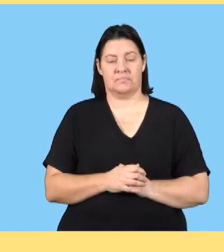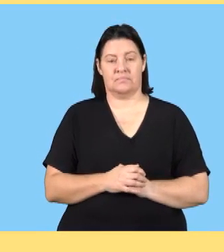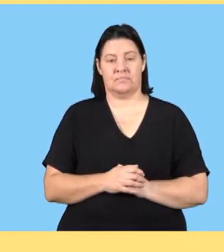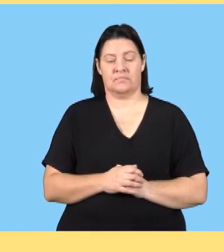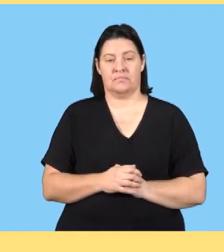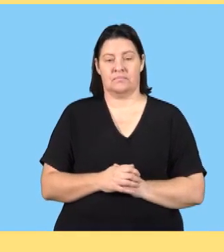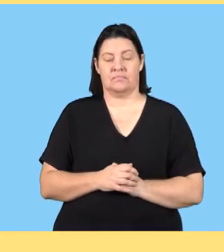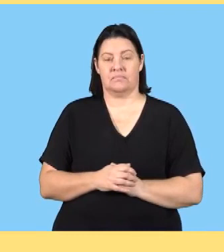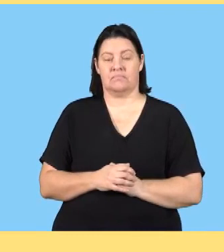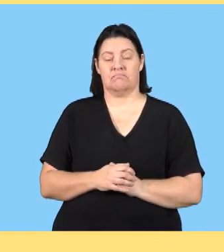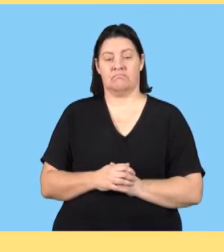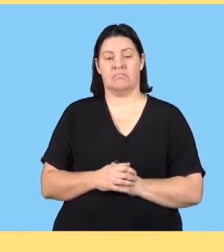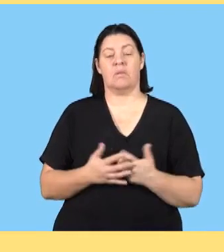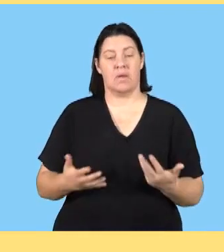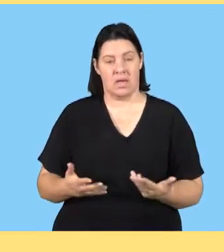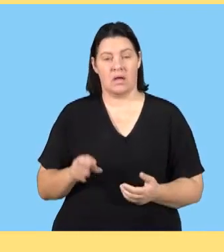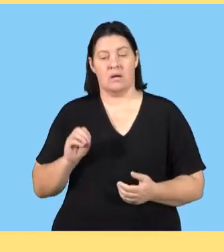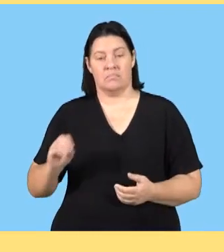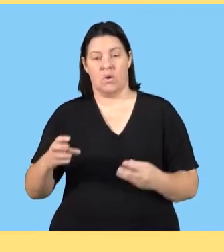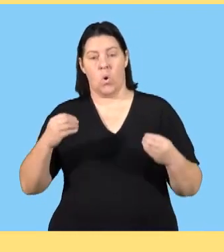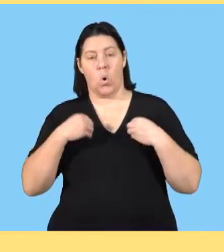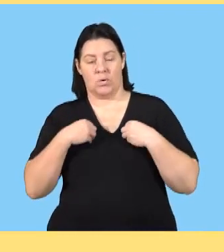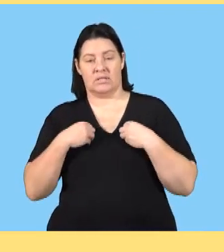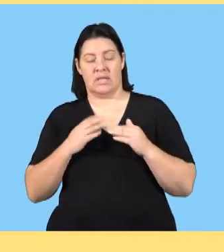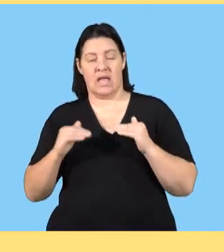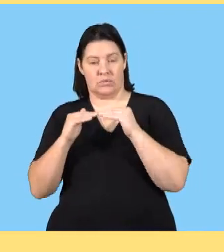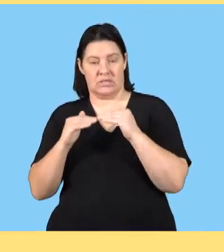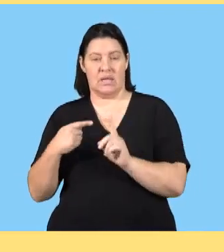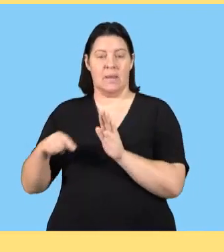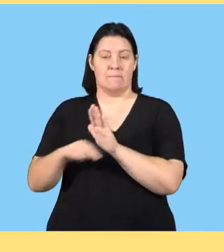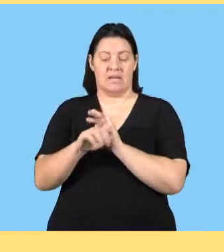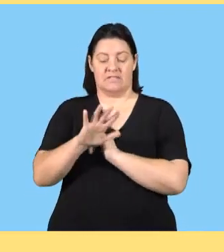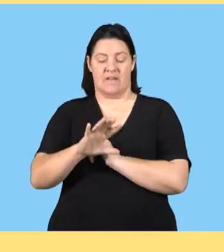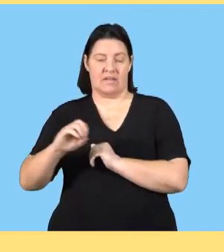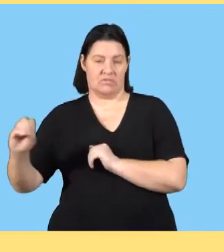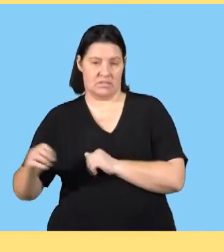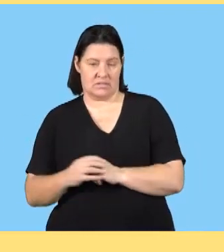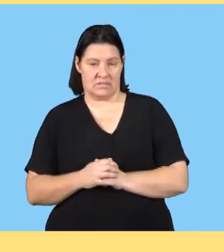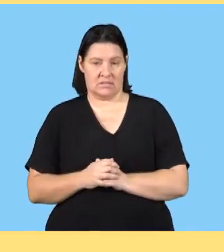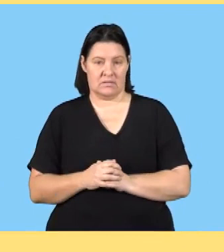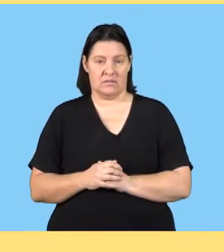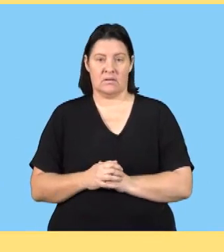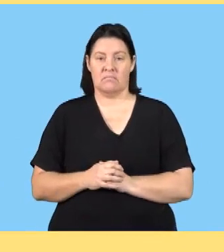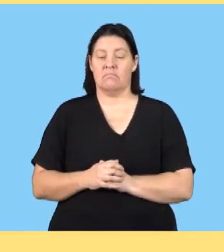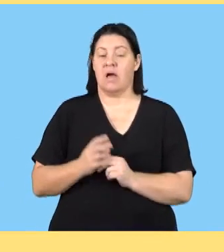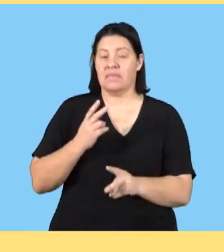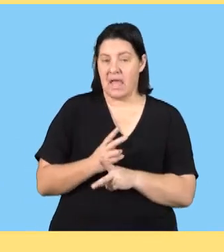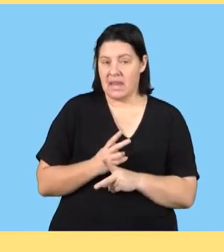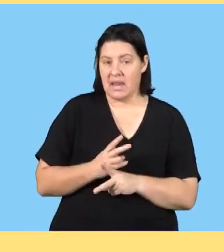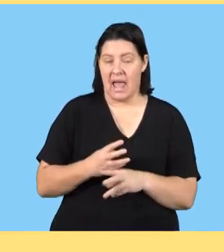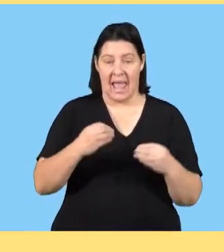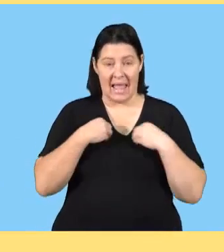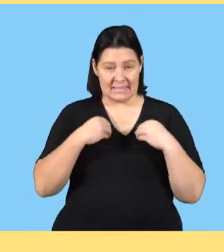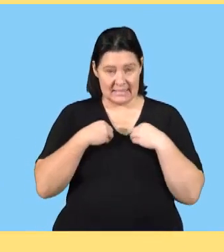debt, and I'll come now to my owner's equity, minus 500. And then, under